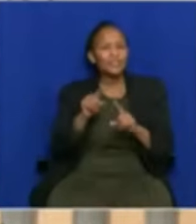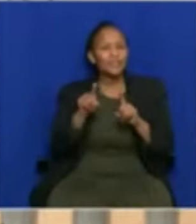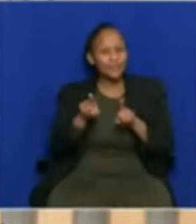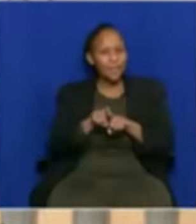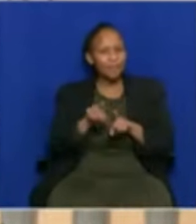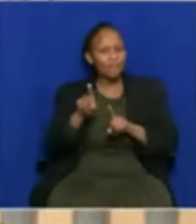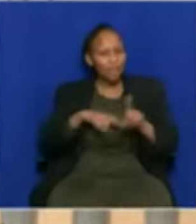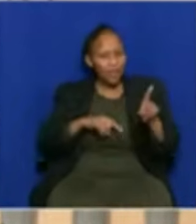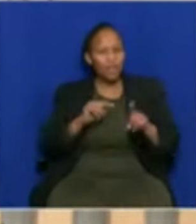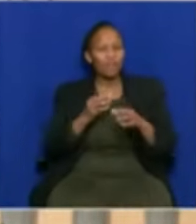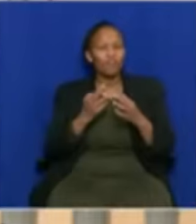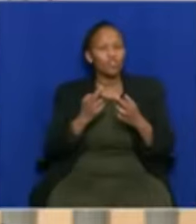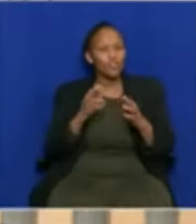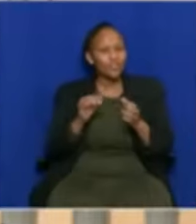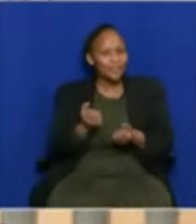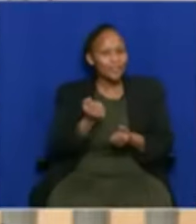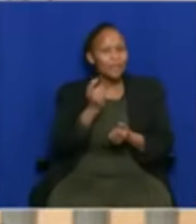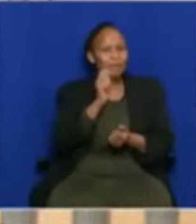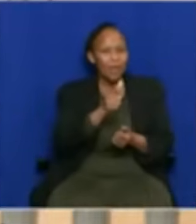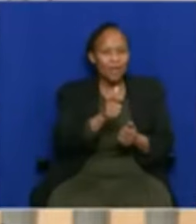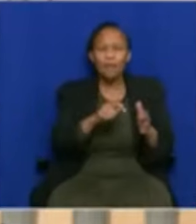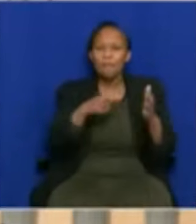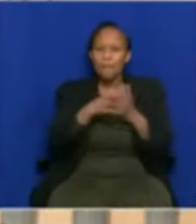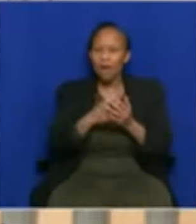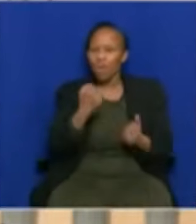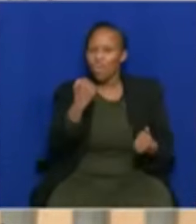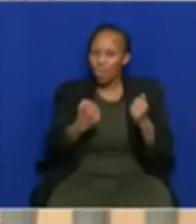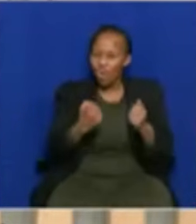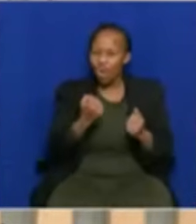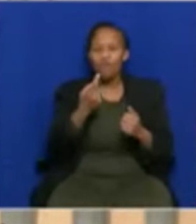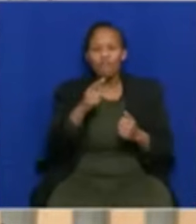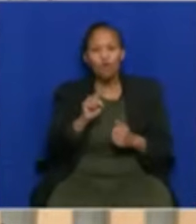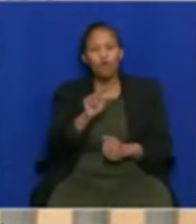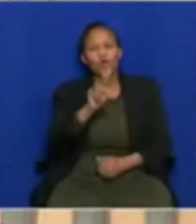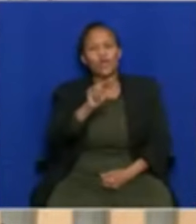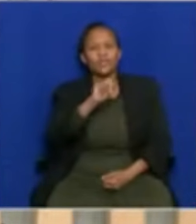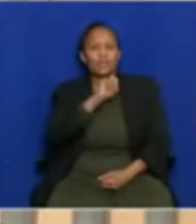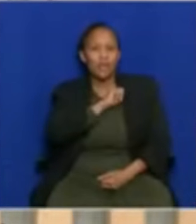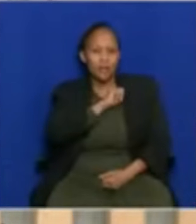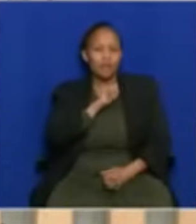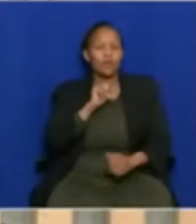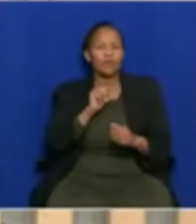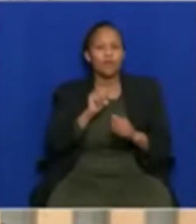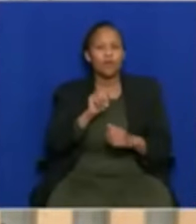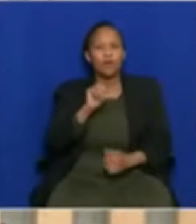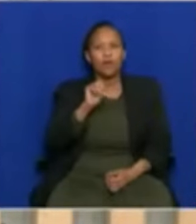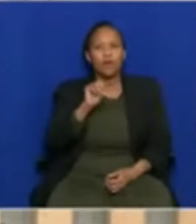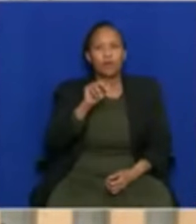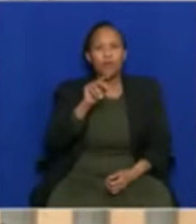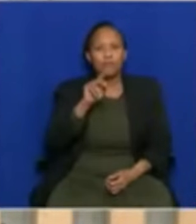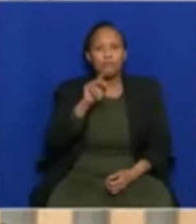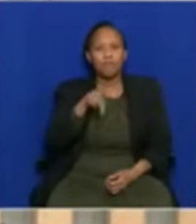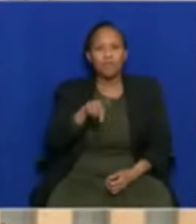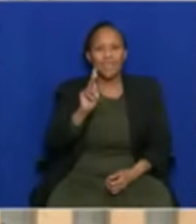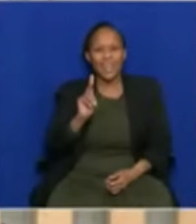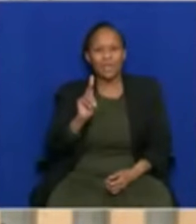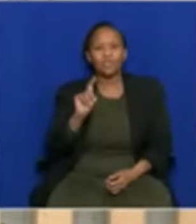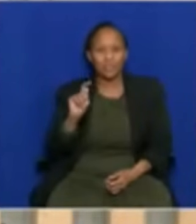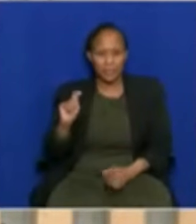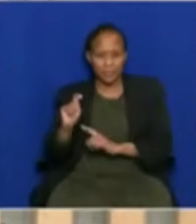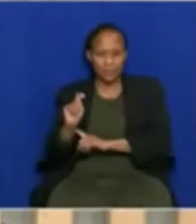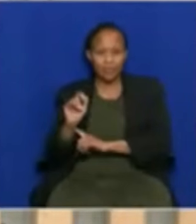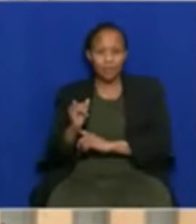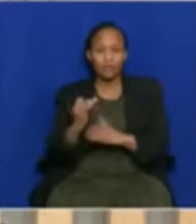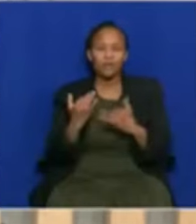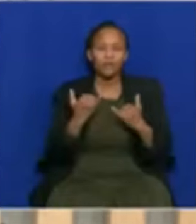purchase items such as vehicles for the KwaZulu-Natal political task team. According to the complainant, this